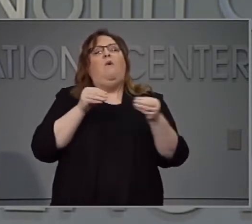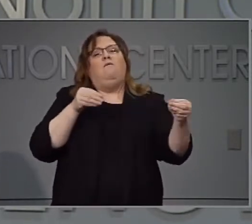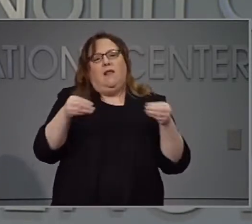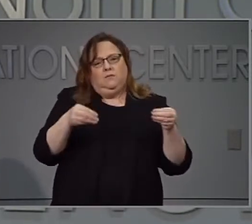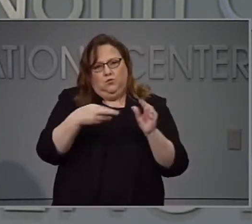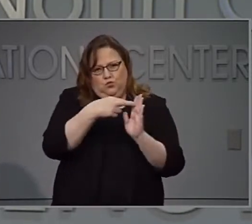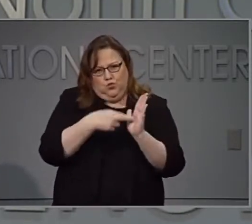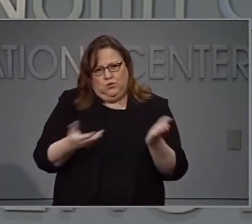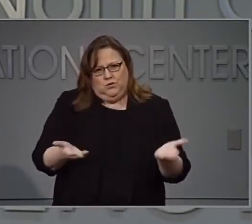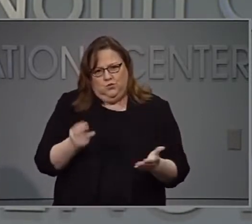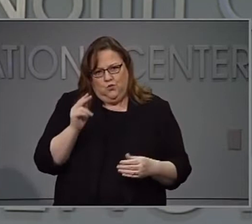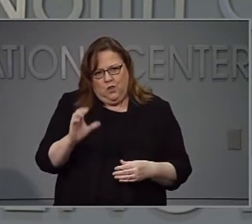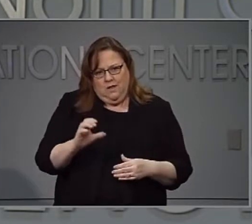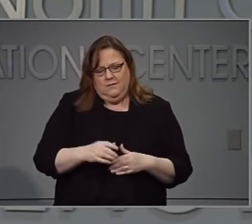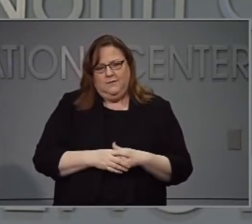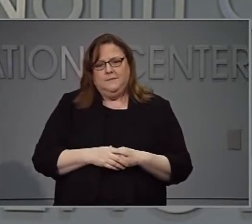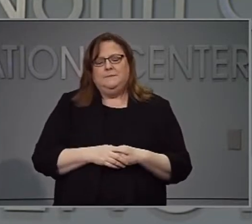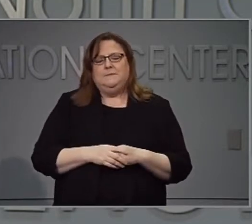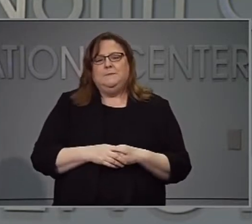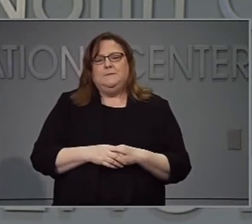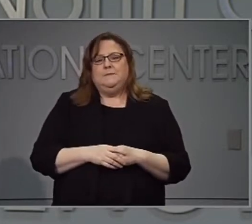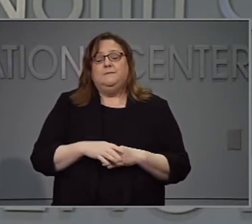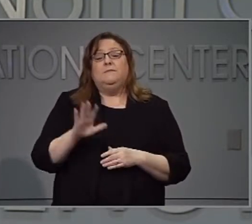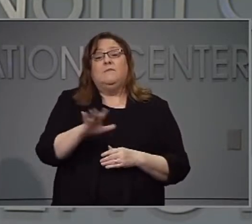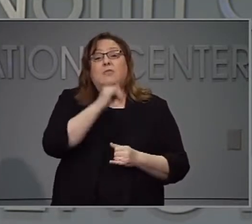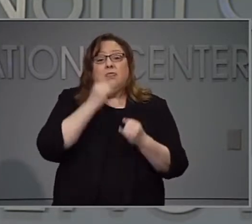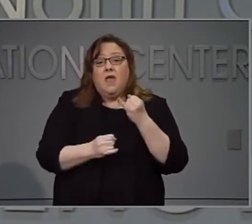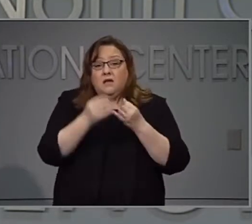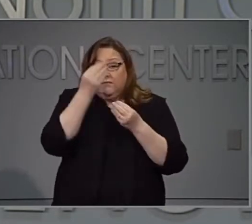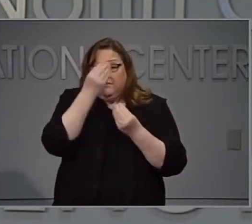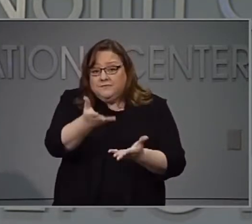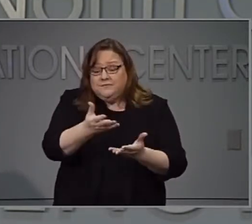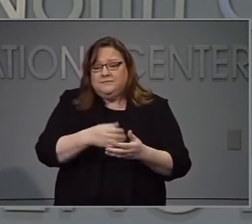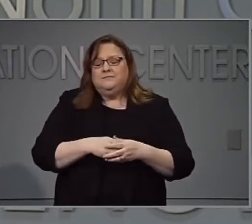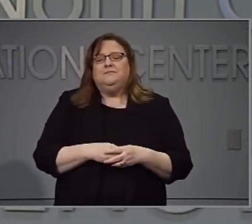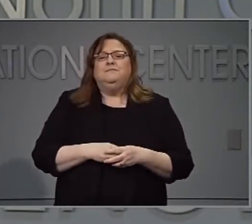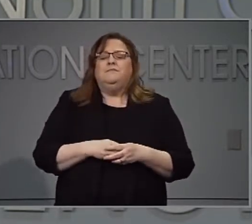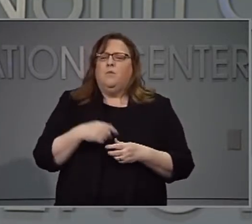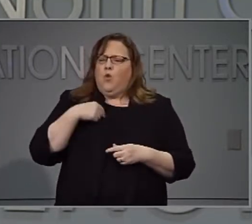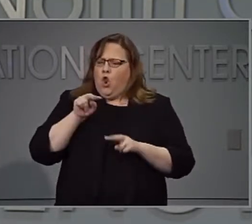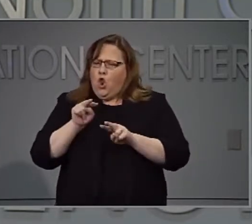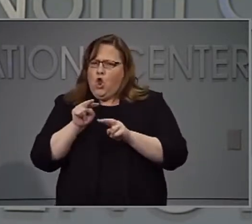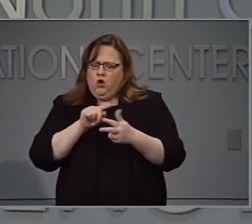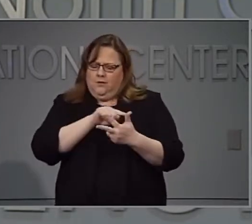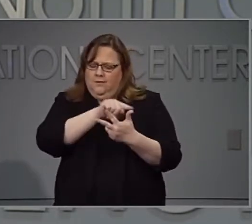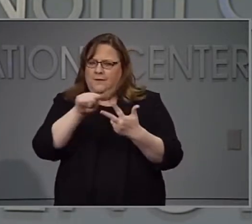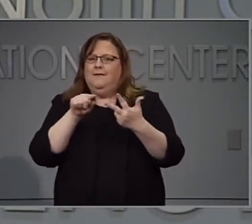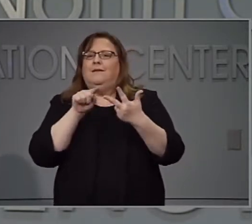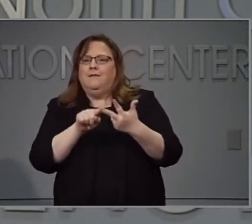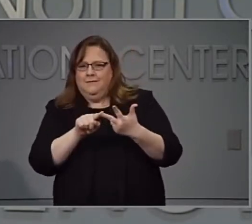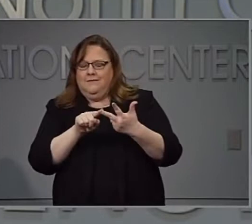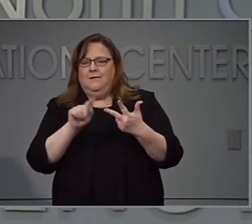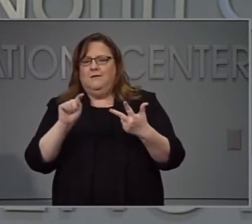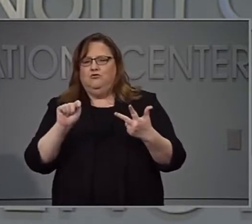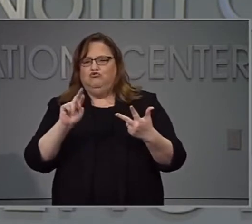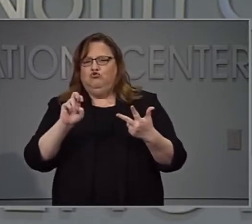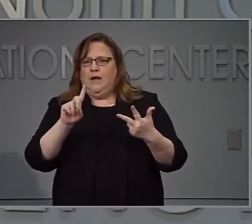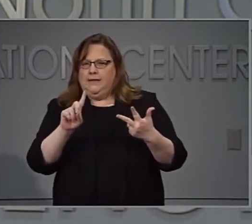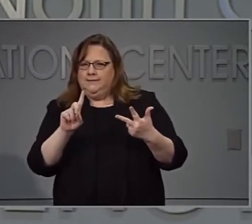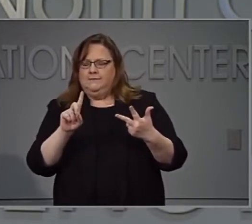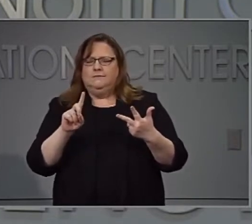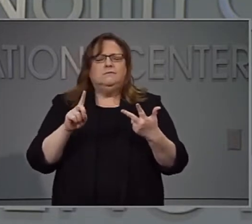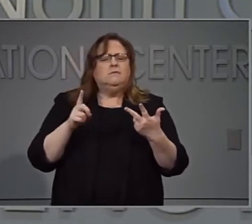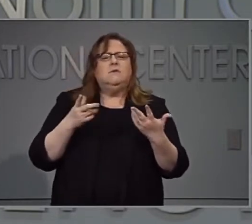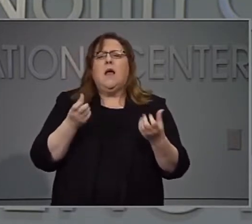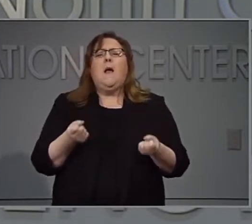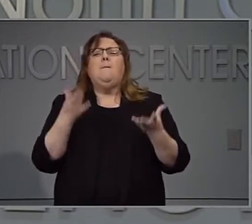Finally, we're looking every day at our trends in cases, people in the hospital, and those